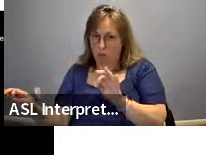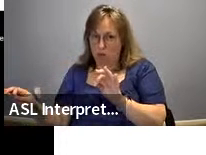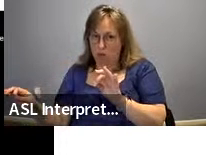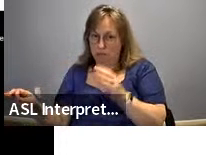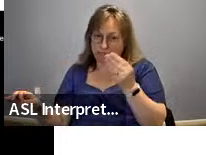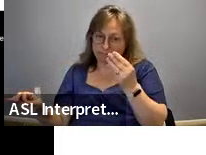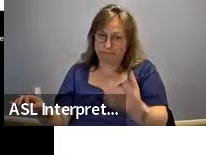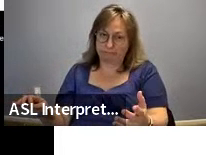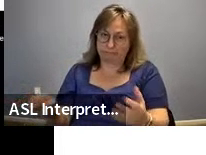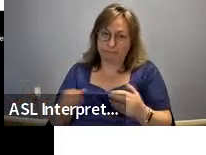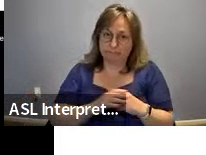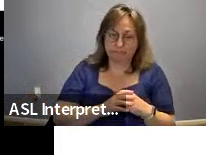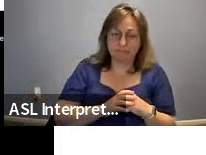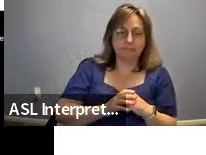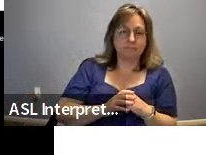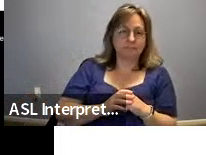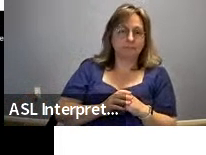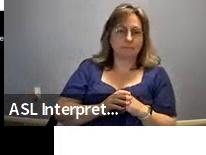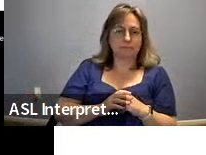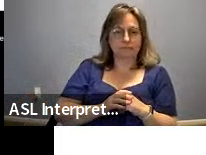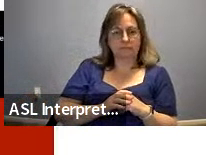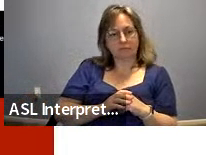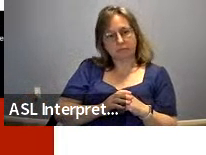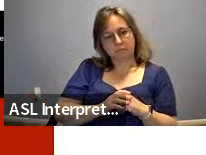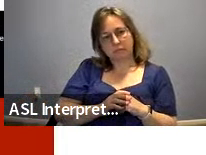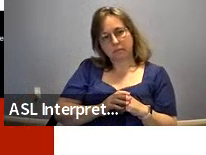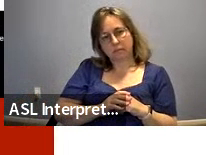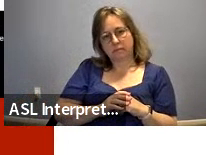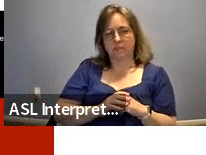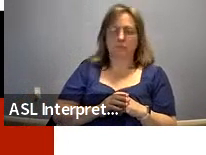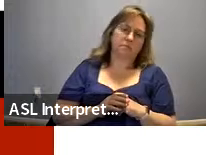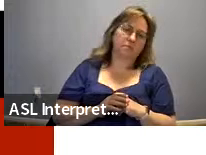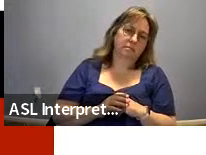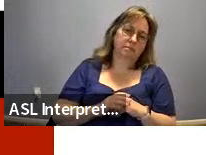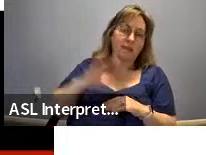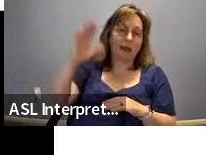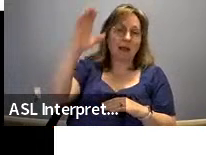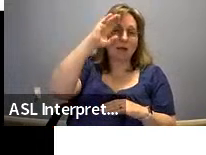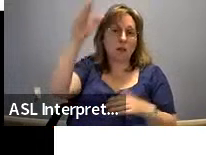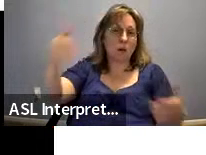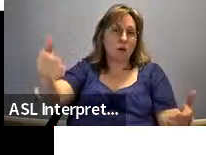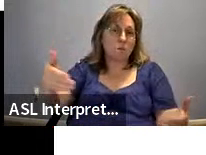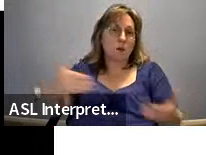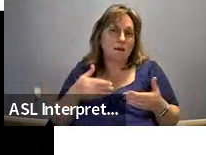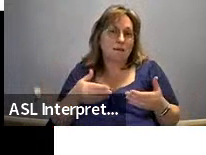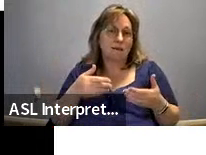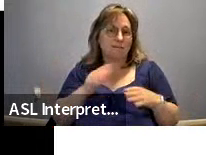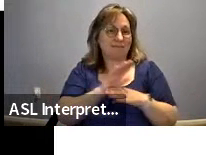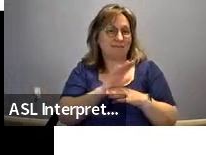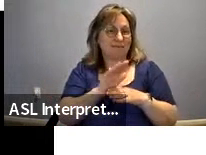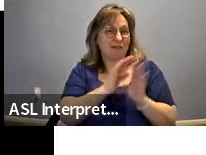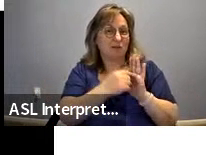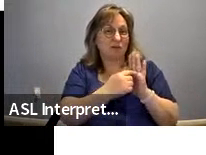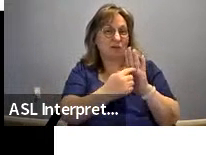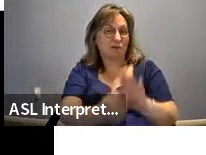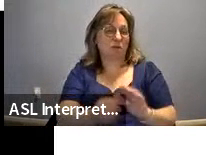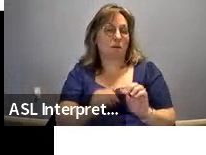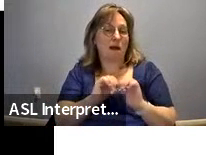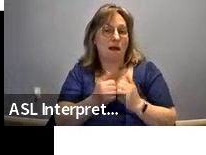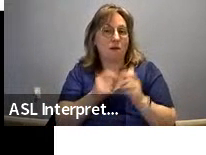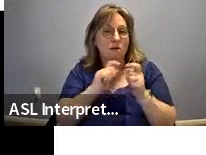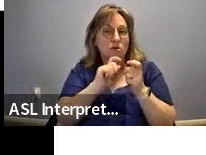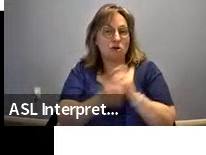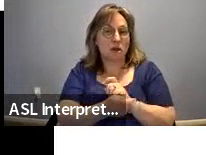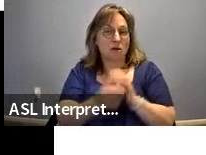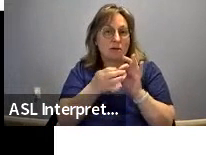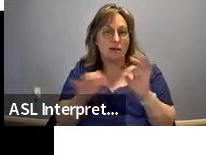Sean. Here's the language setting. Hello and welcome. In this video, we're going to look at how to change the language